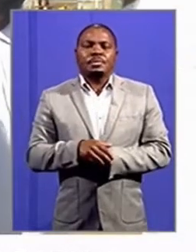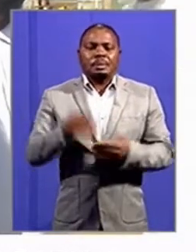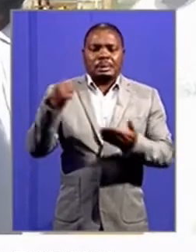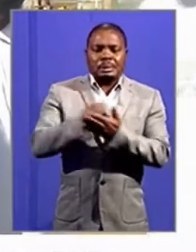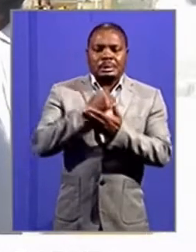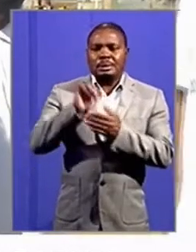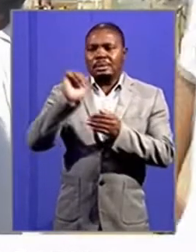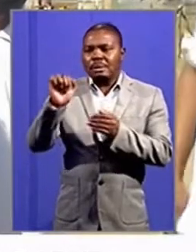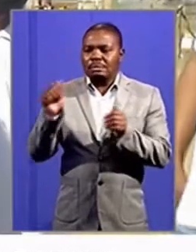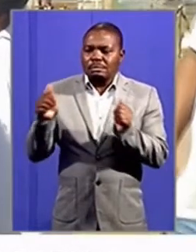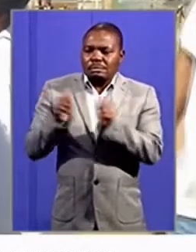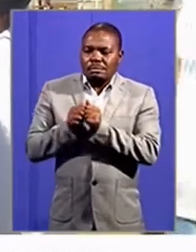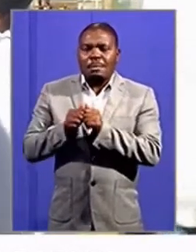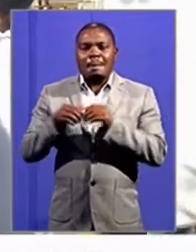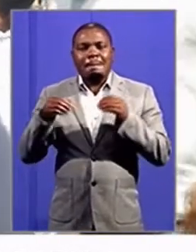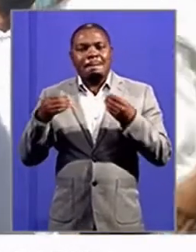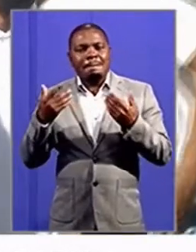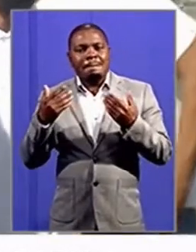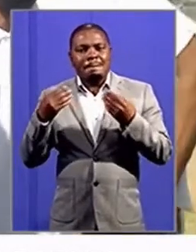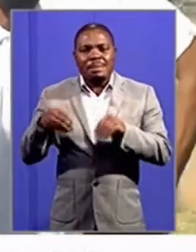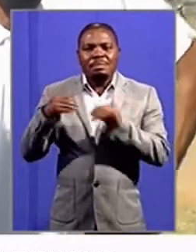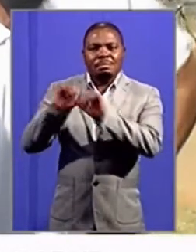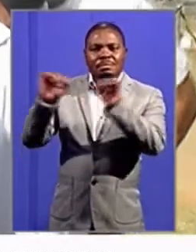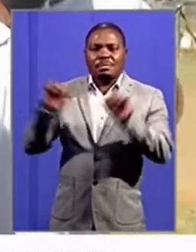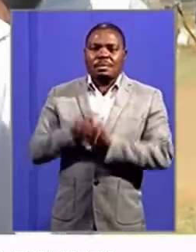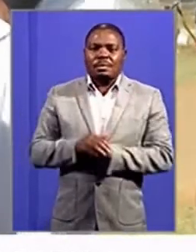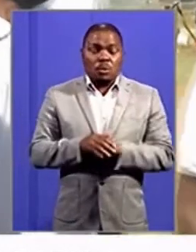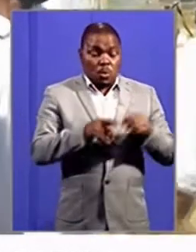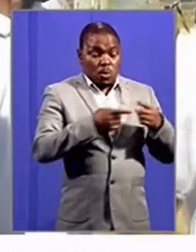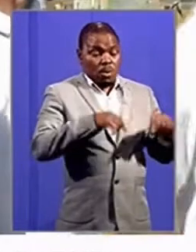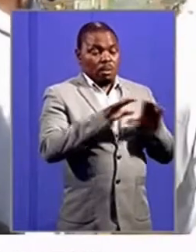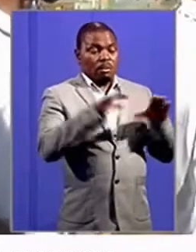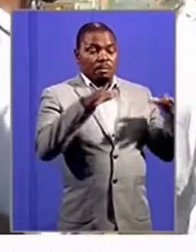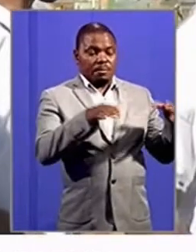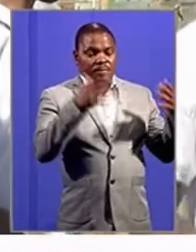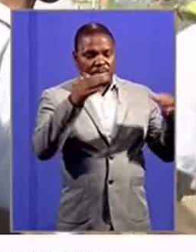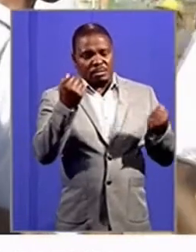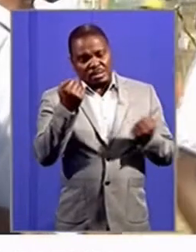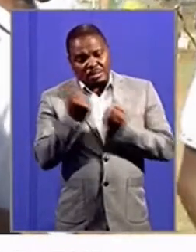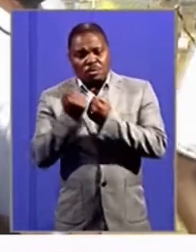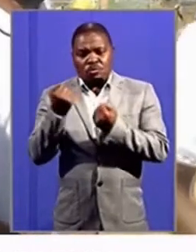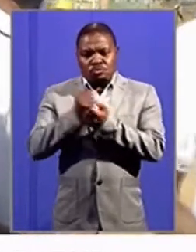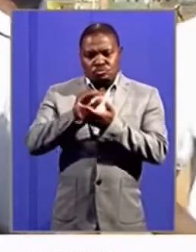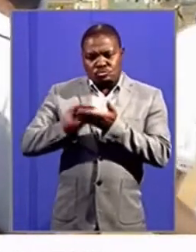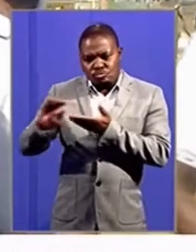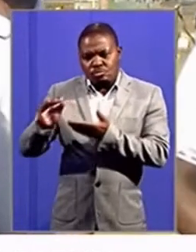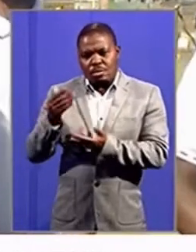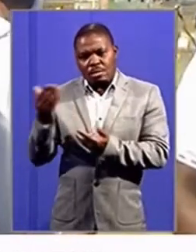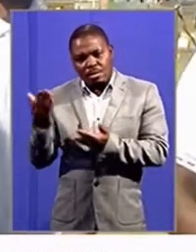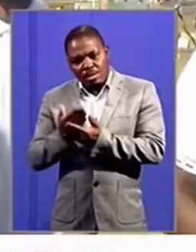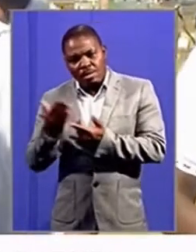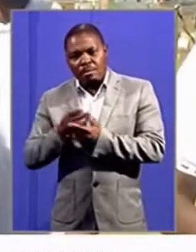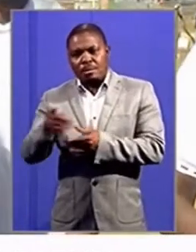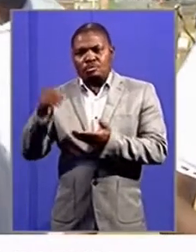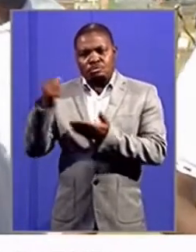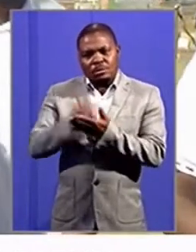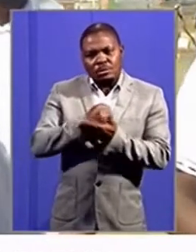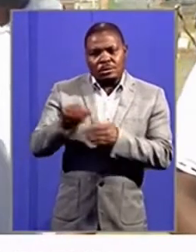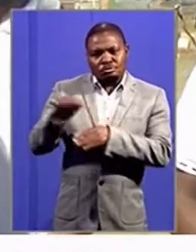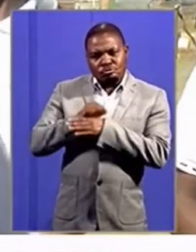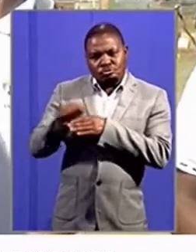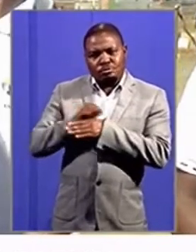dikgwebo tsa kopanelo di-cooperatives, and as mokgahlo we have been supporting them financially, we are helping them to register, we are